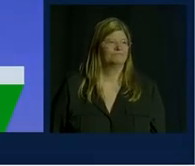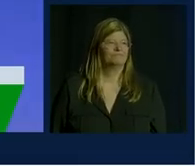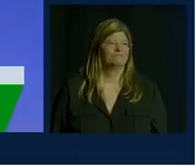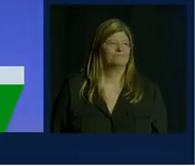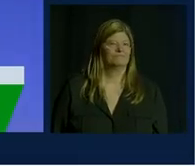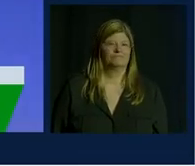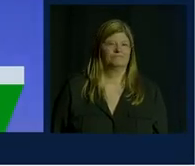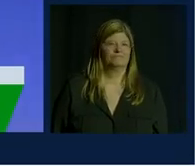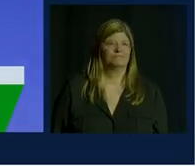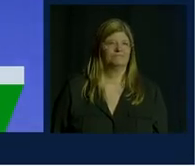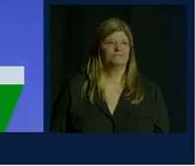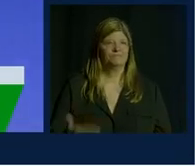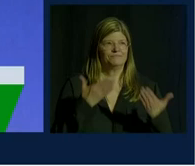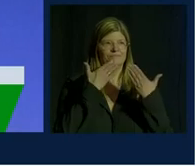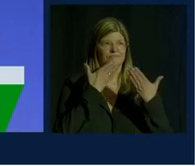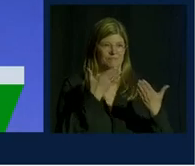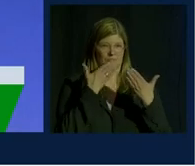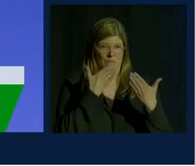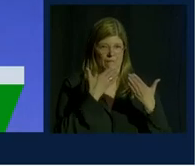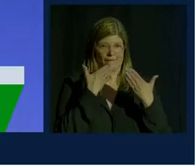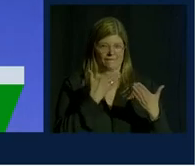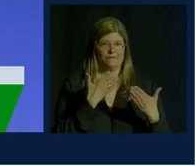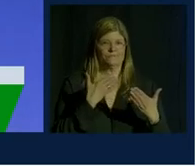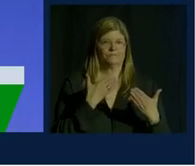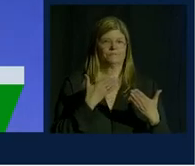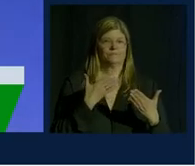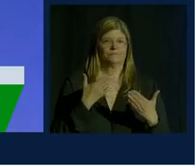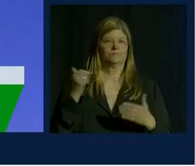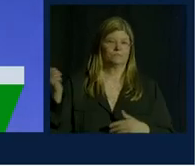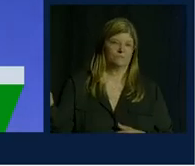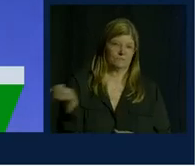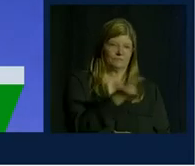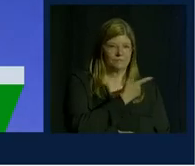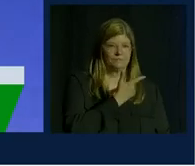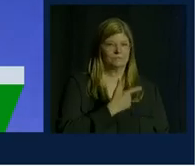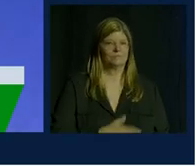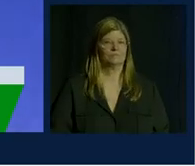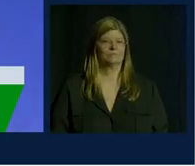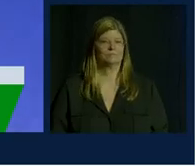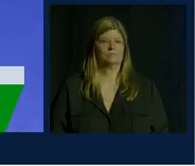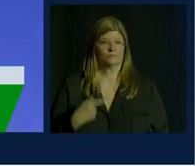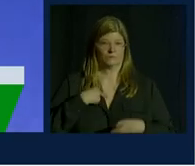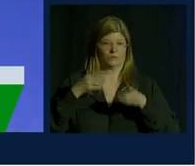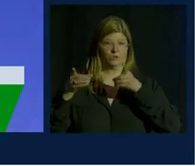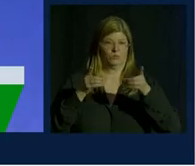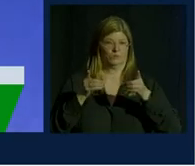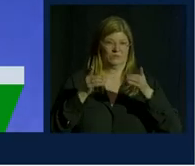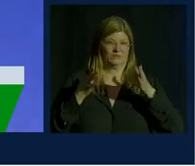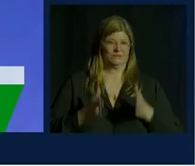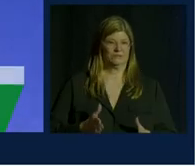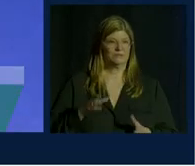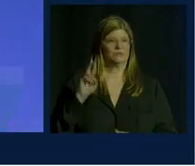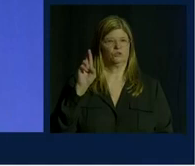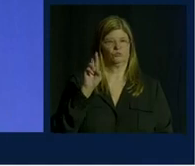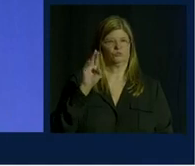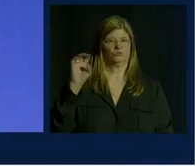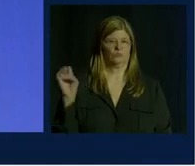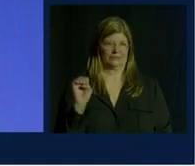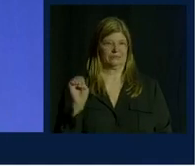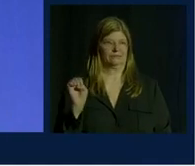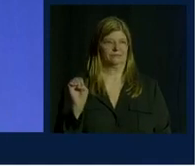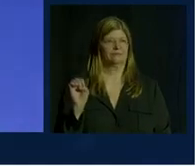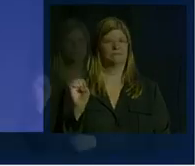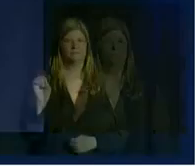Thank you, Deputy Mayor Falchicchio. Good afternoon, everyone. I am Sarosh Adpadwala, Director of Real Estate at DempEd. Today, I will provide an update